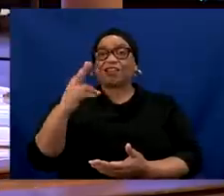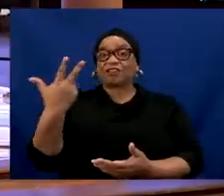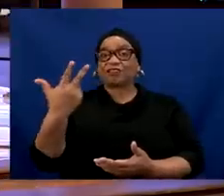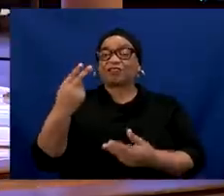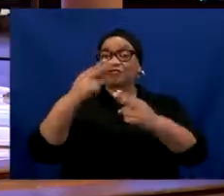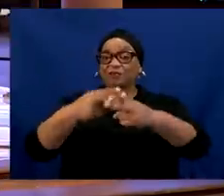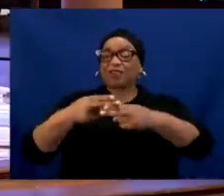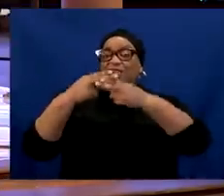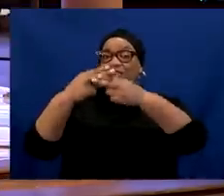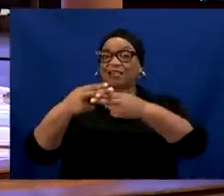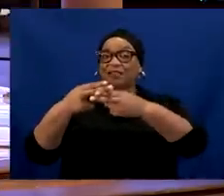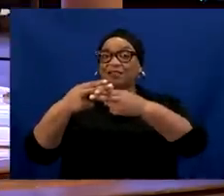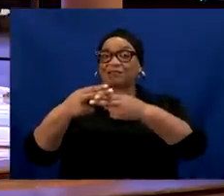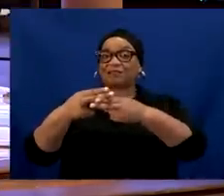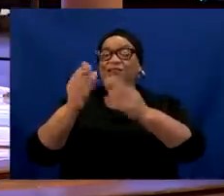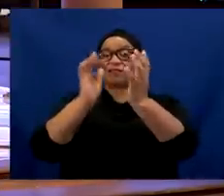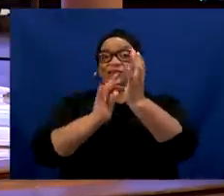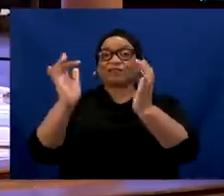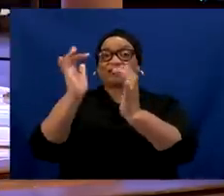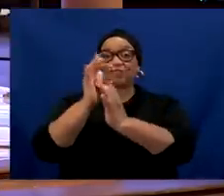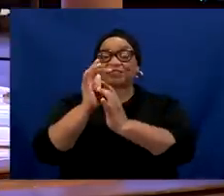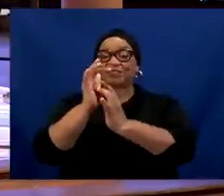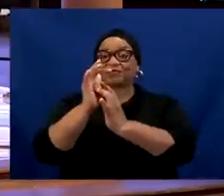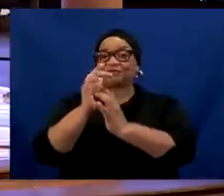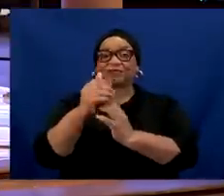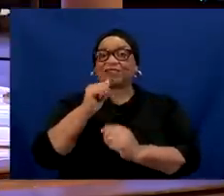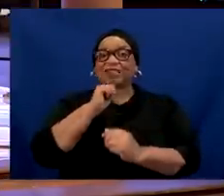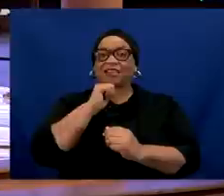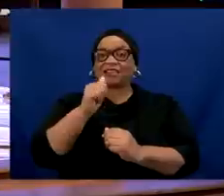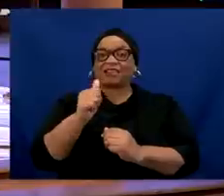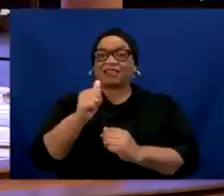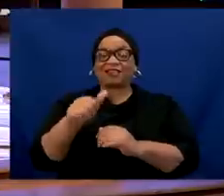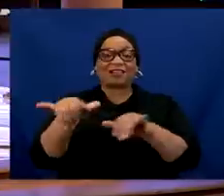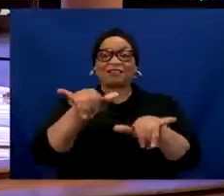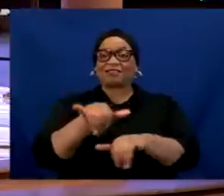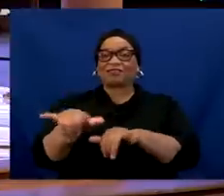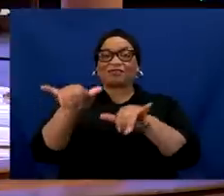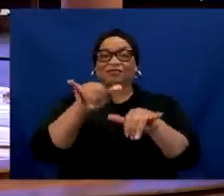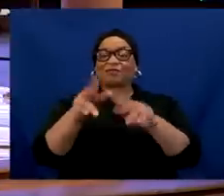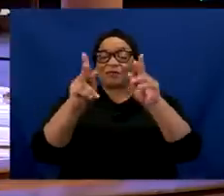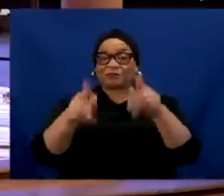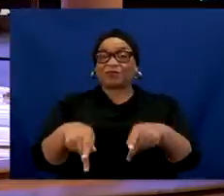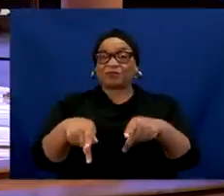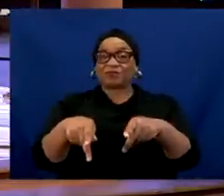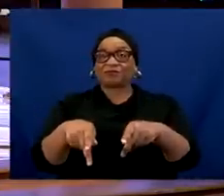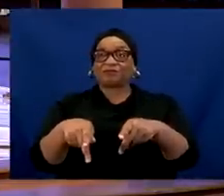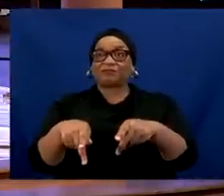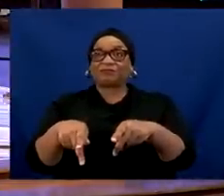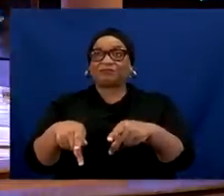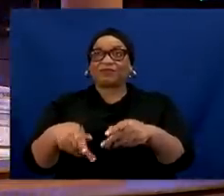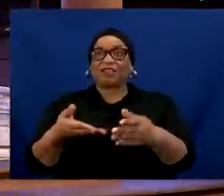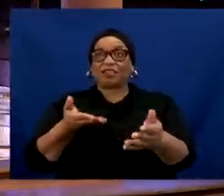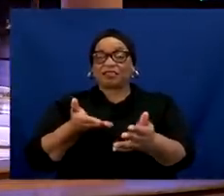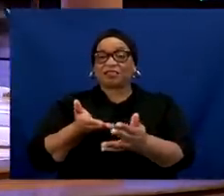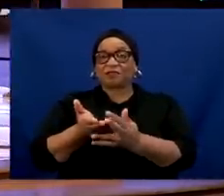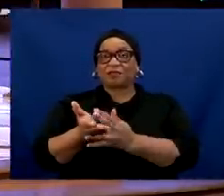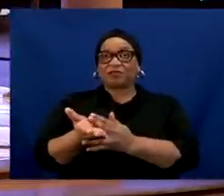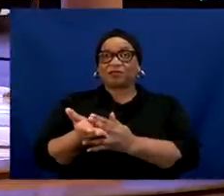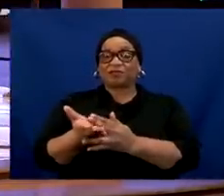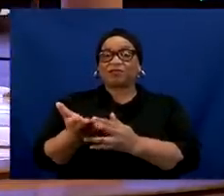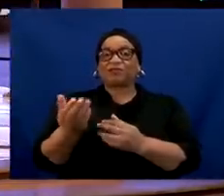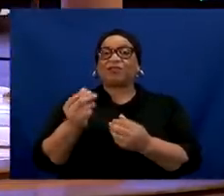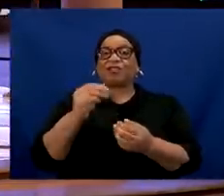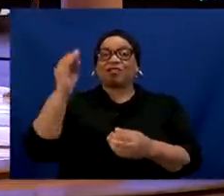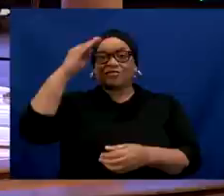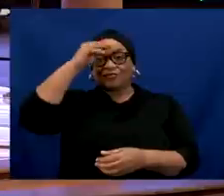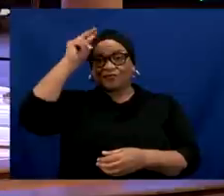this passage. It lets us know that this is no ordinary person who's going to come through the womb of this Virgin Mary. The